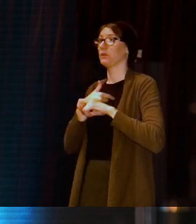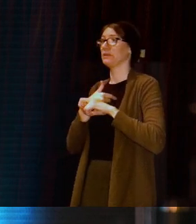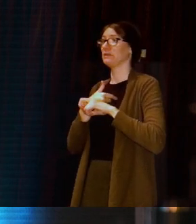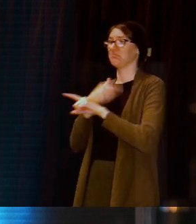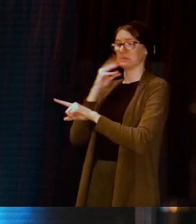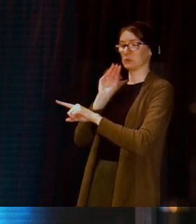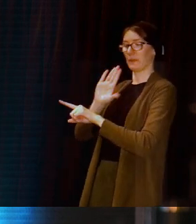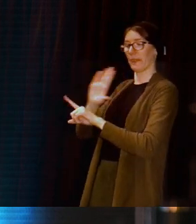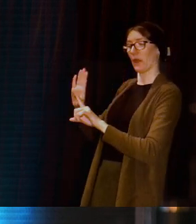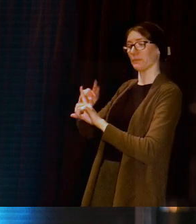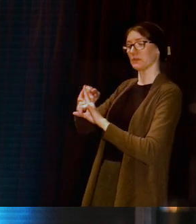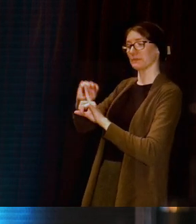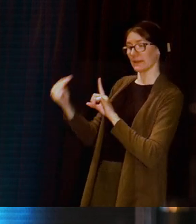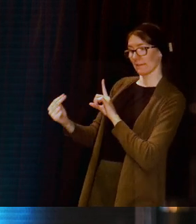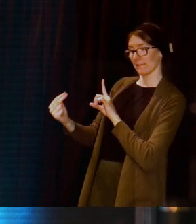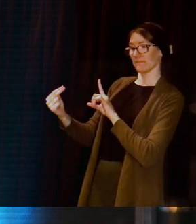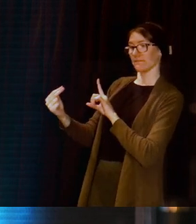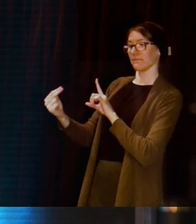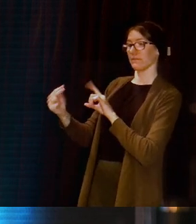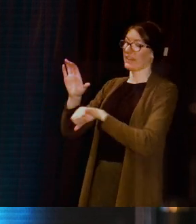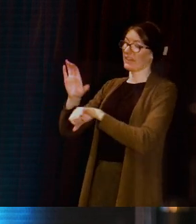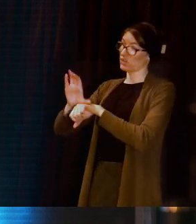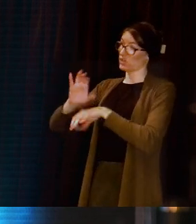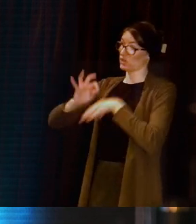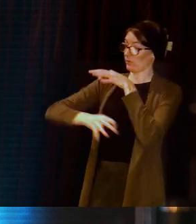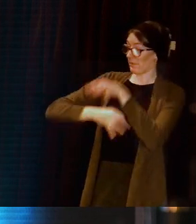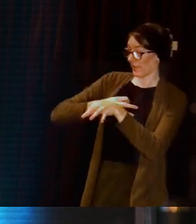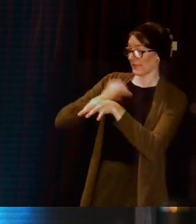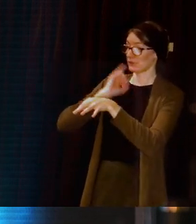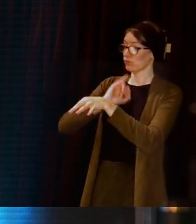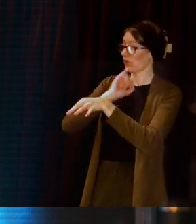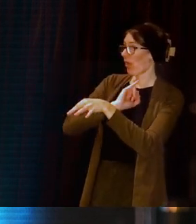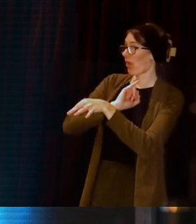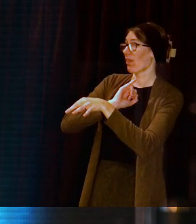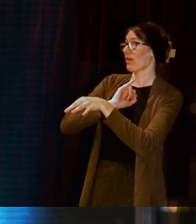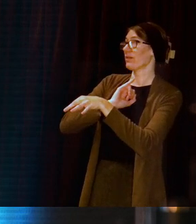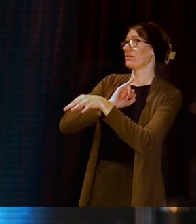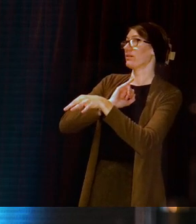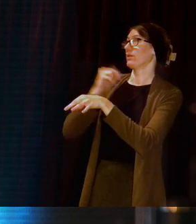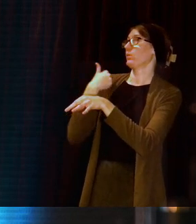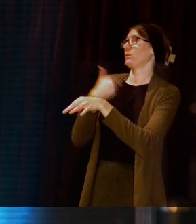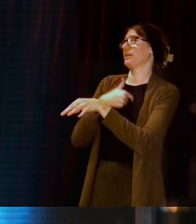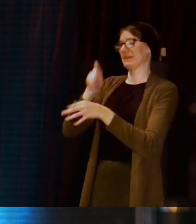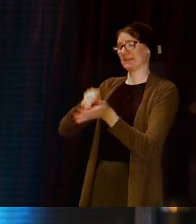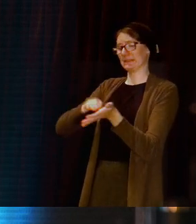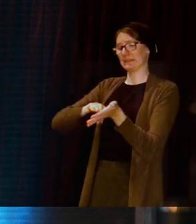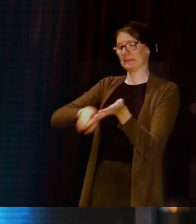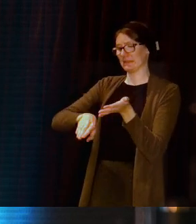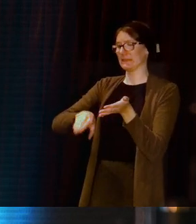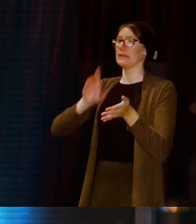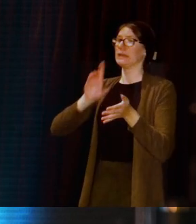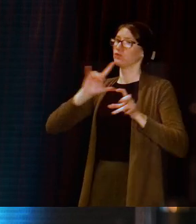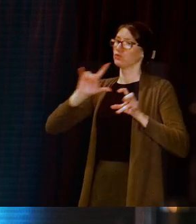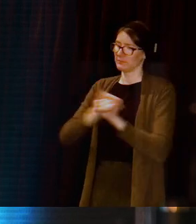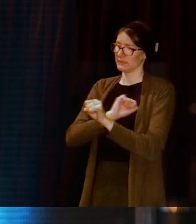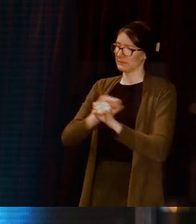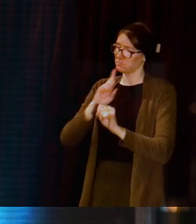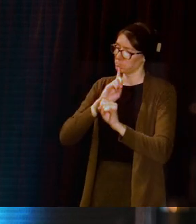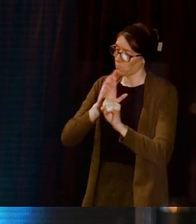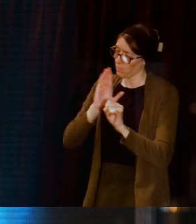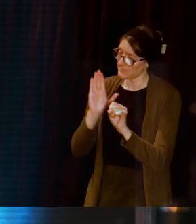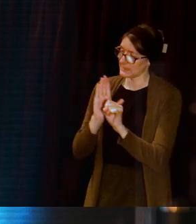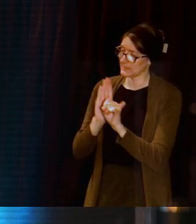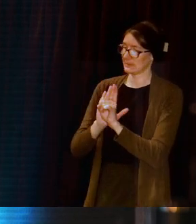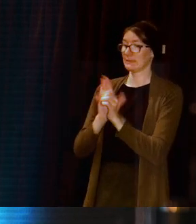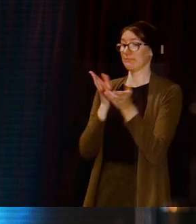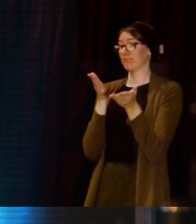view that Israel or the church has replaced Israel is that we have to dismiss the literal promises